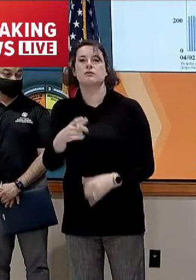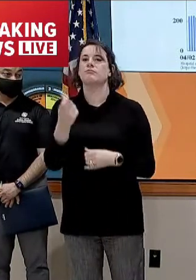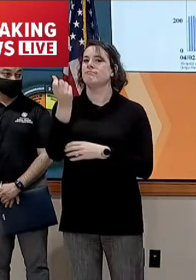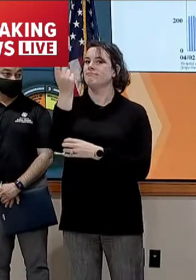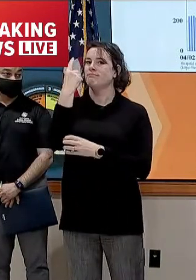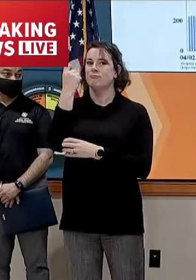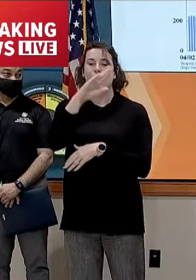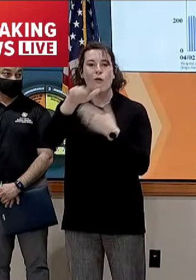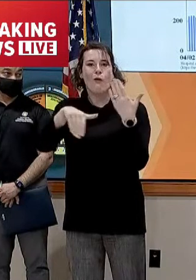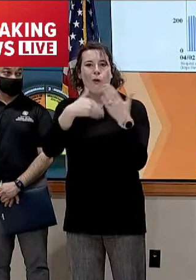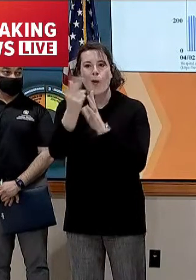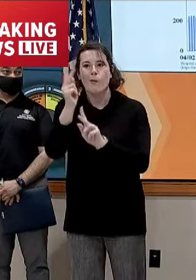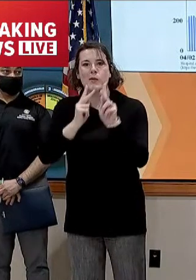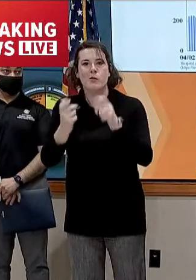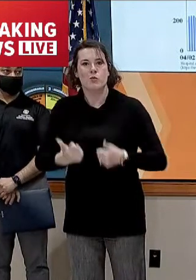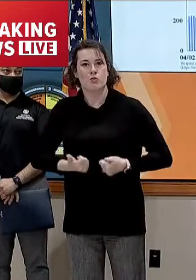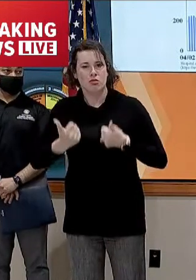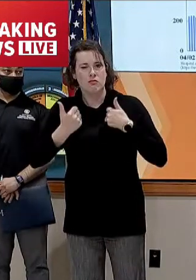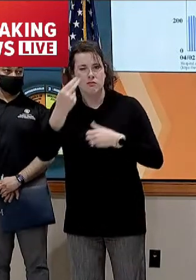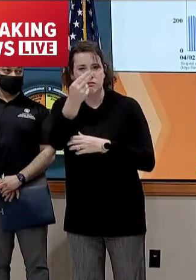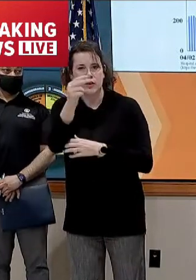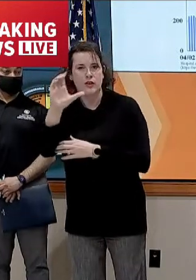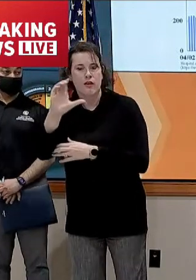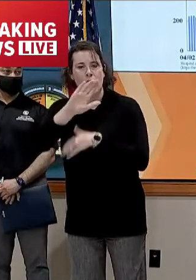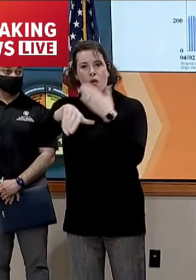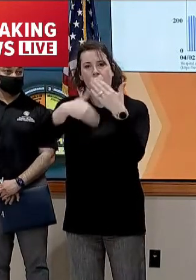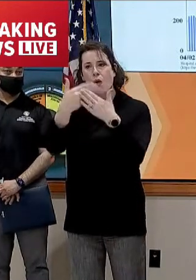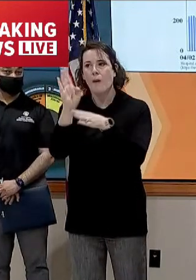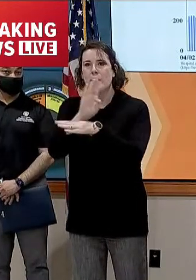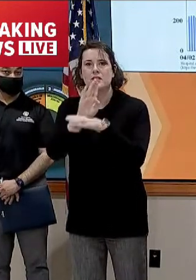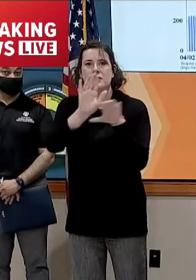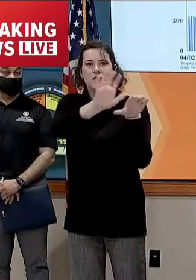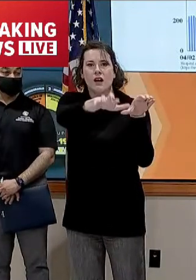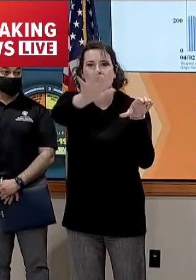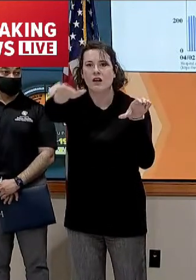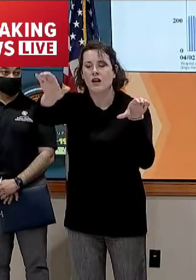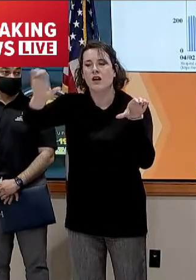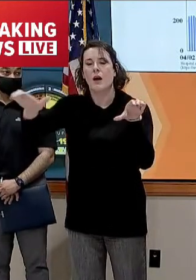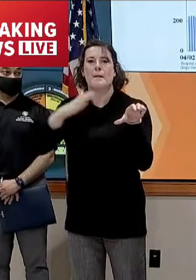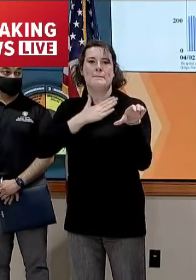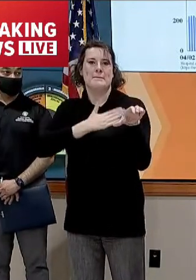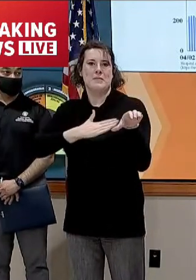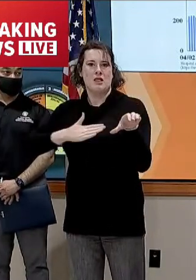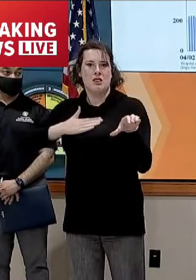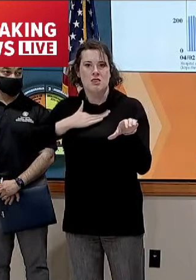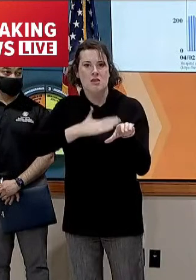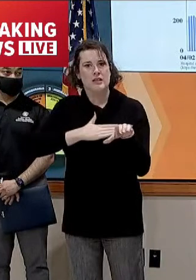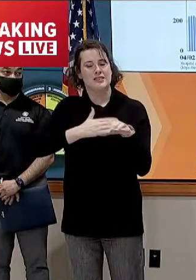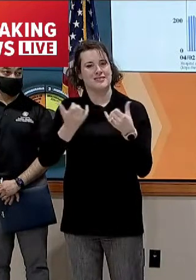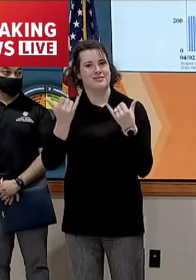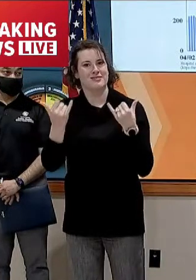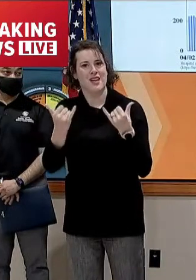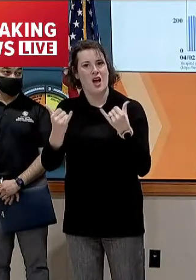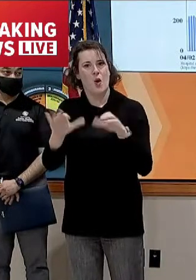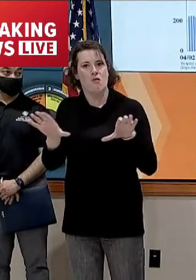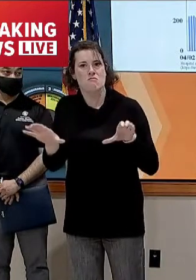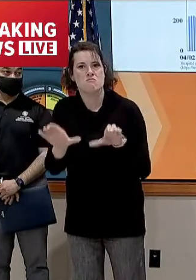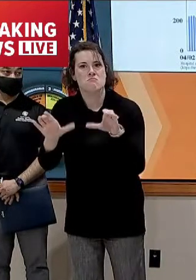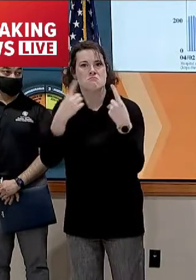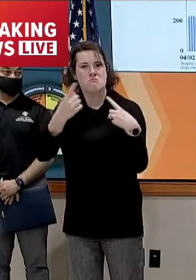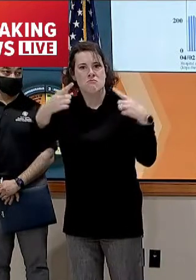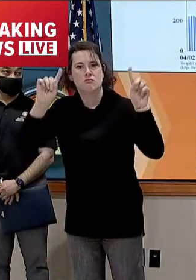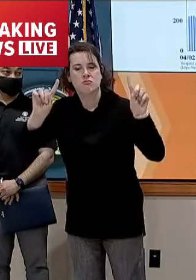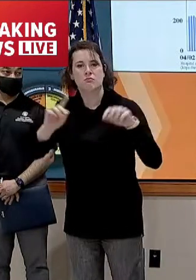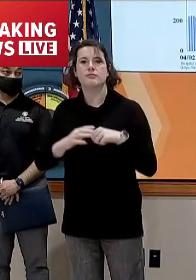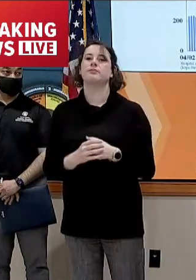all residents of Harris County and all businesses in Harris County to take immediate action. As such, I've